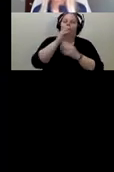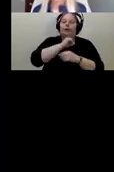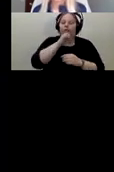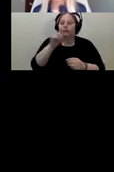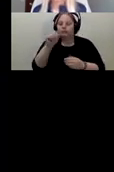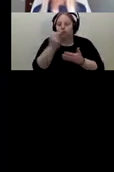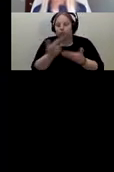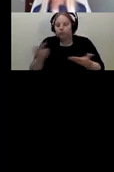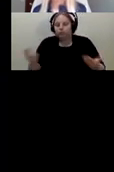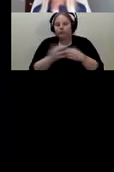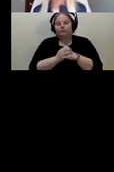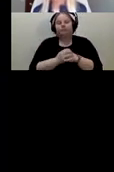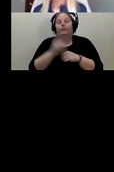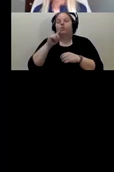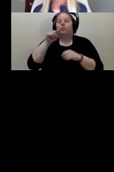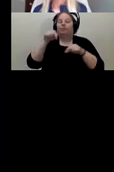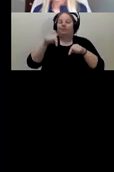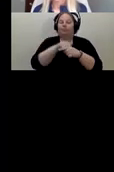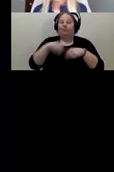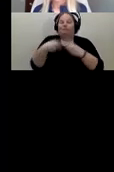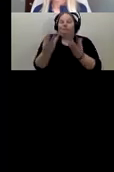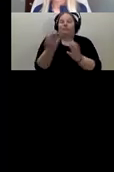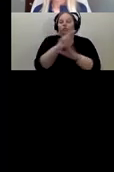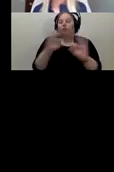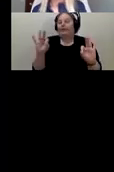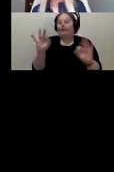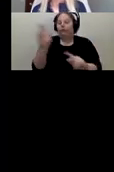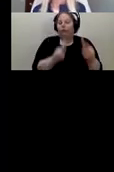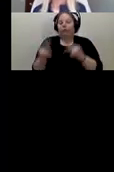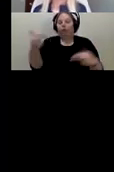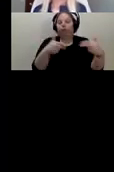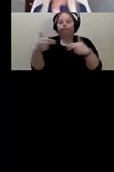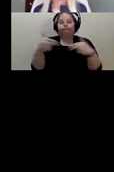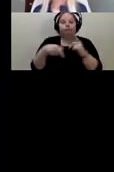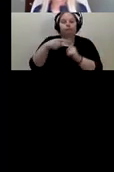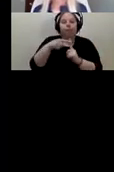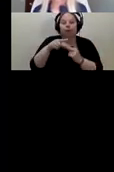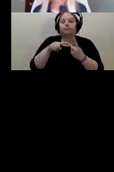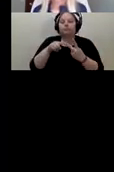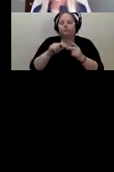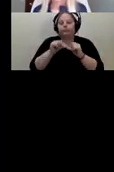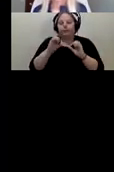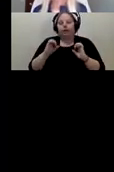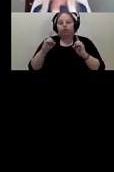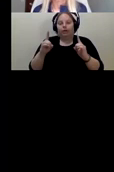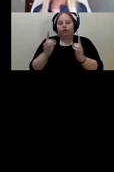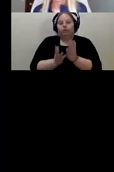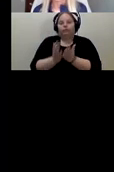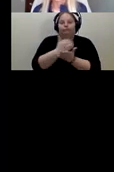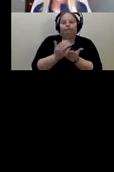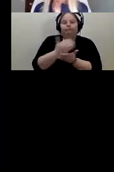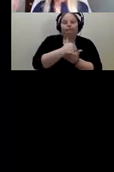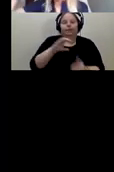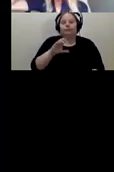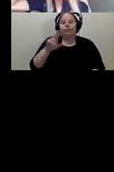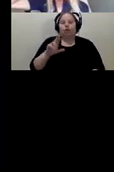WISTECH brings our trainings to us free for the participants, as well as our continuing ed units and our